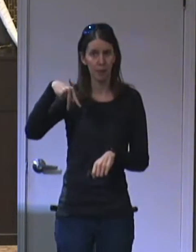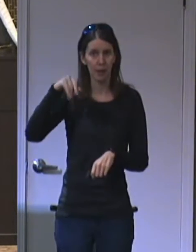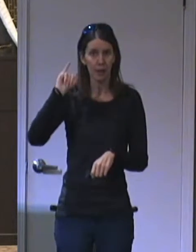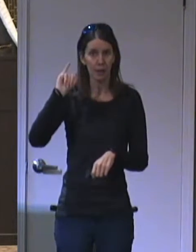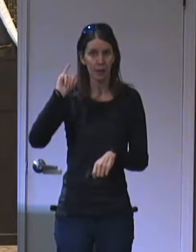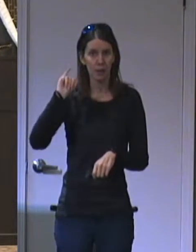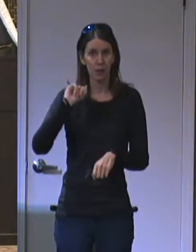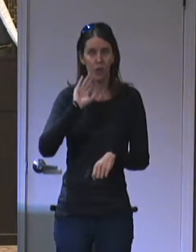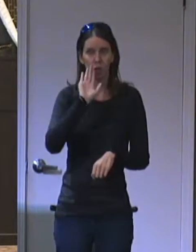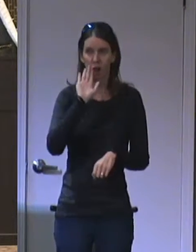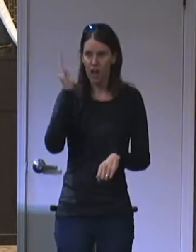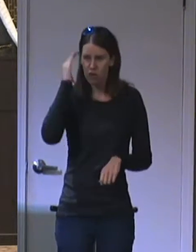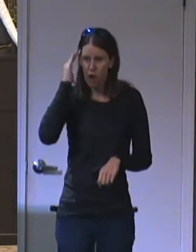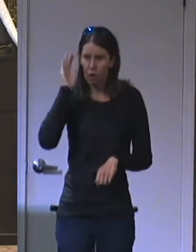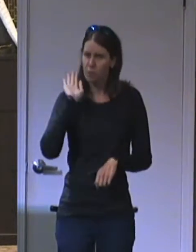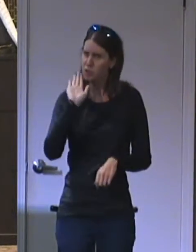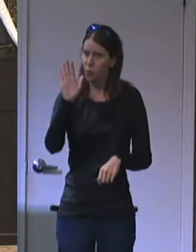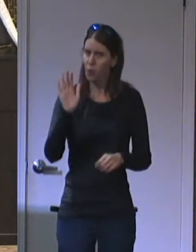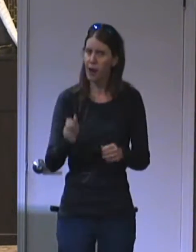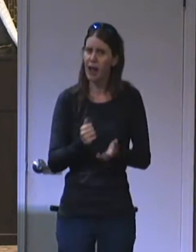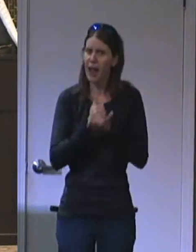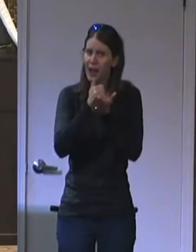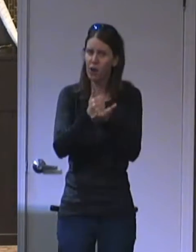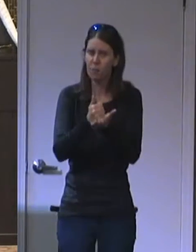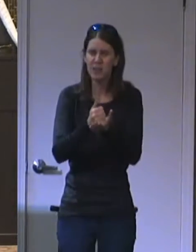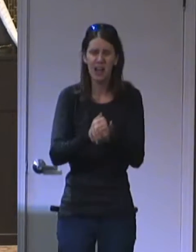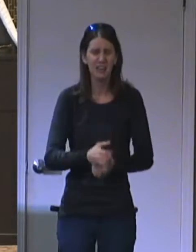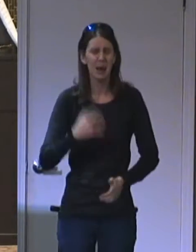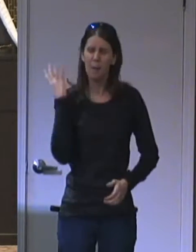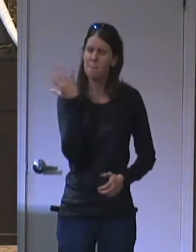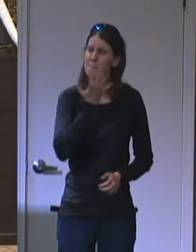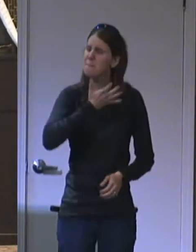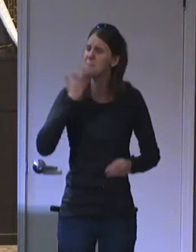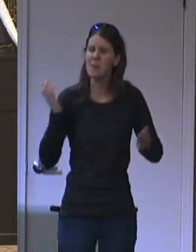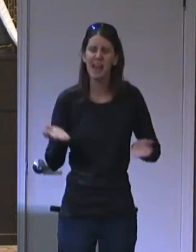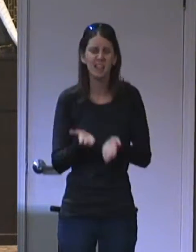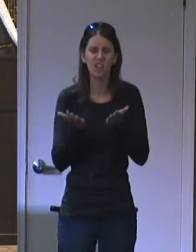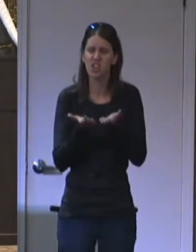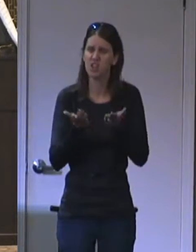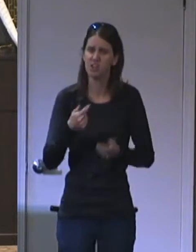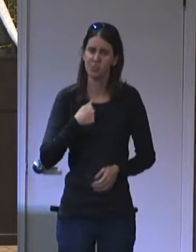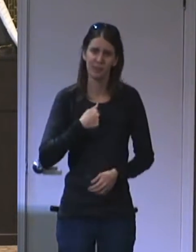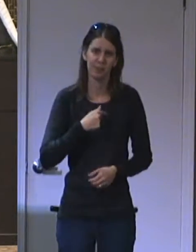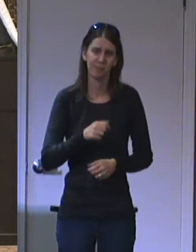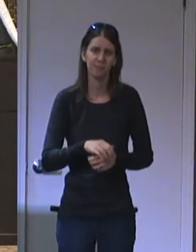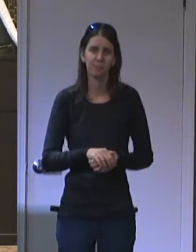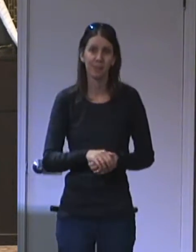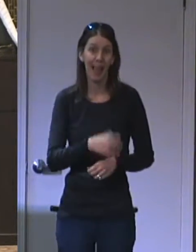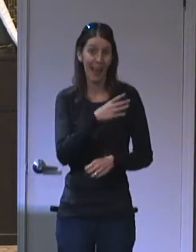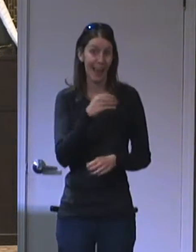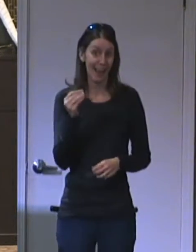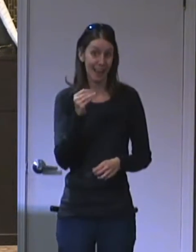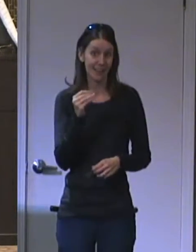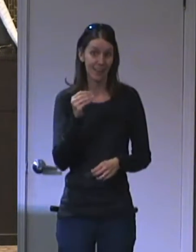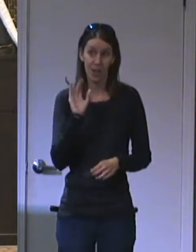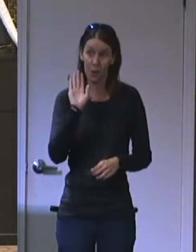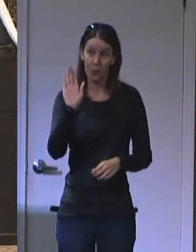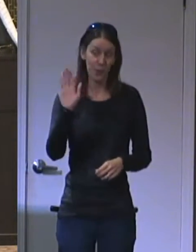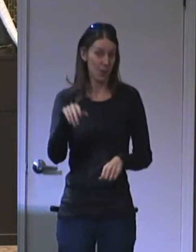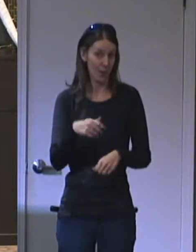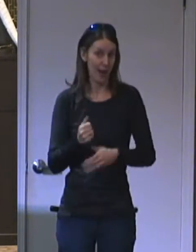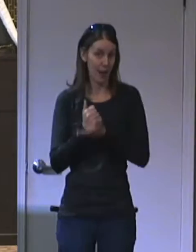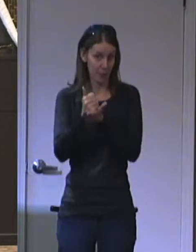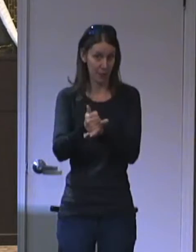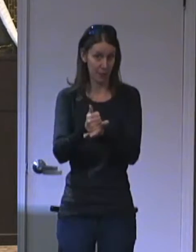understand your help was of immeasurable encouragement and benefit to me. And your